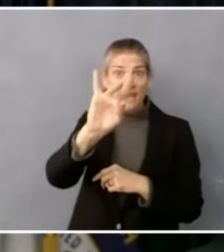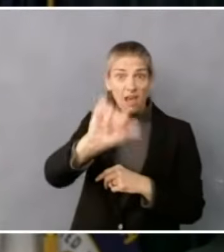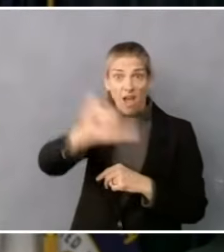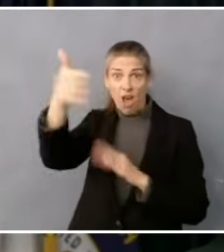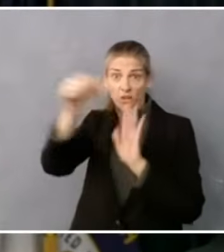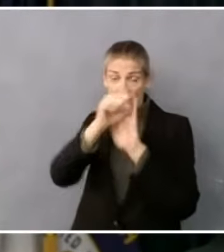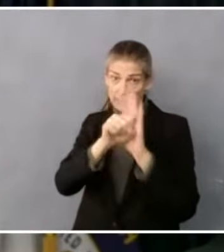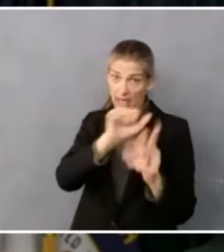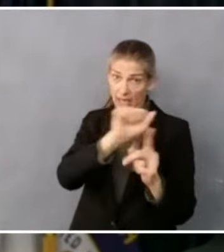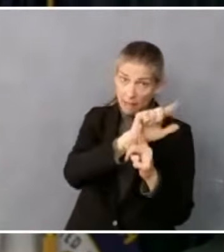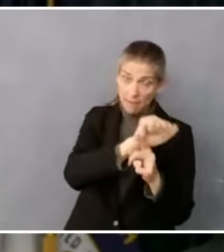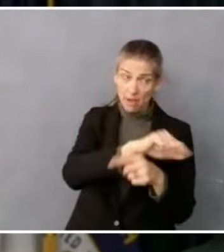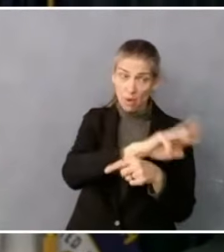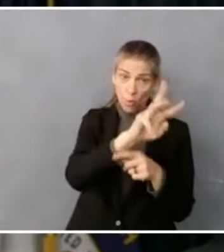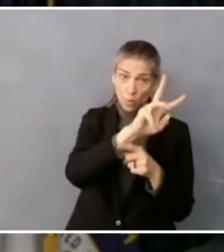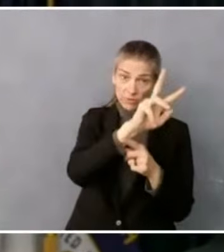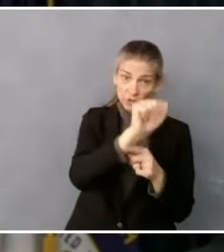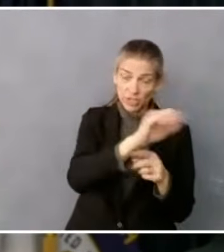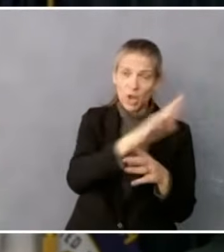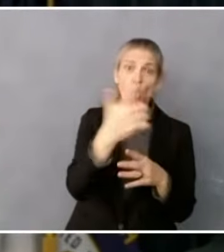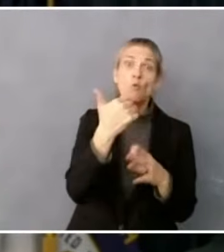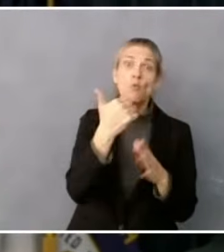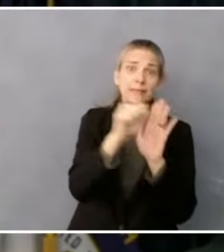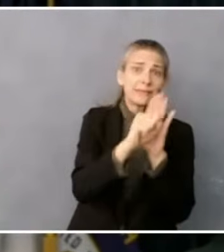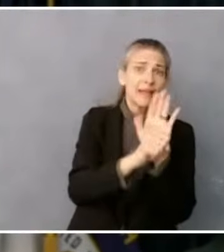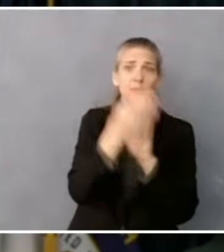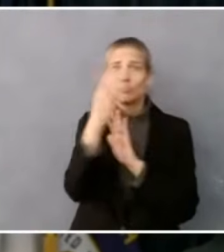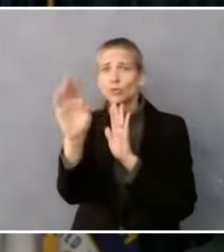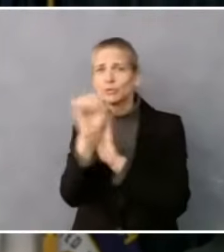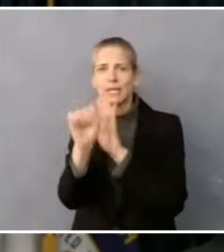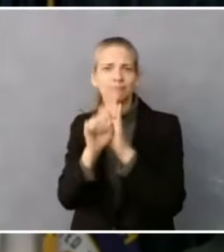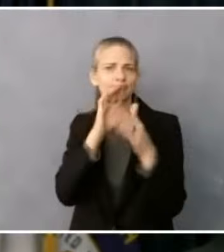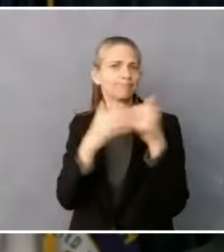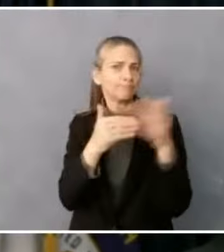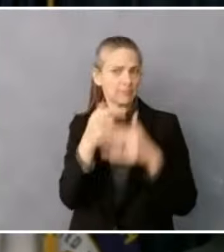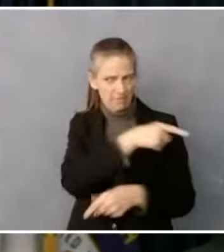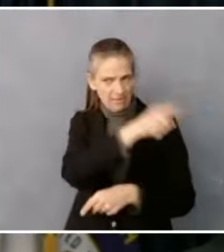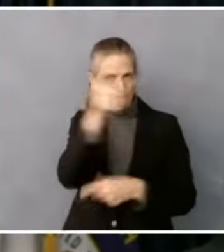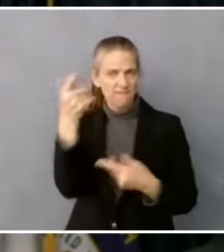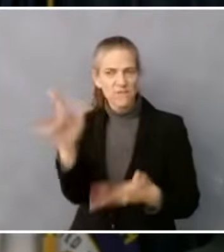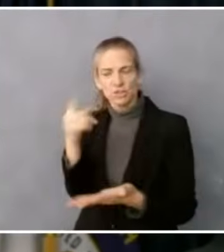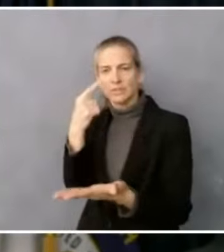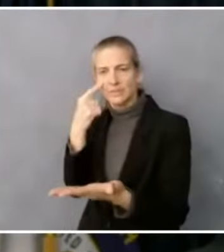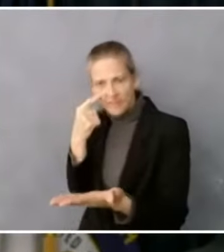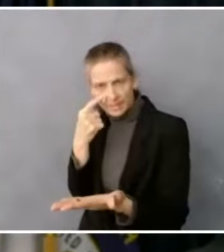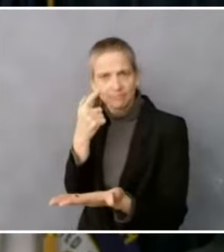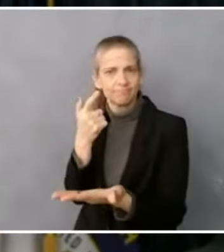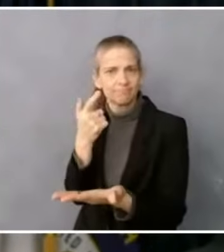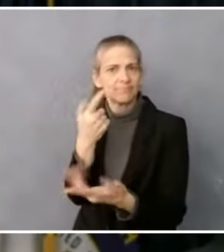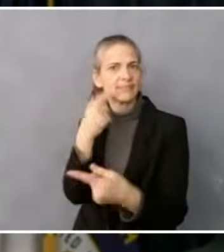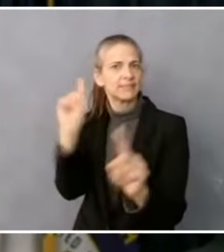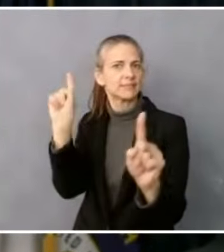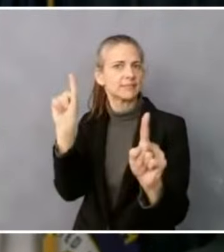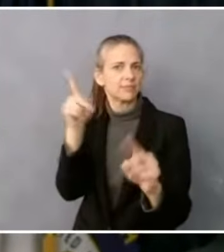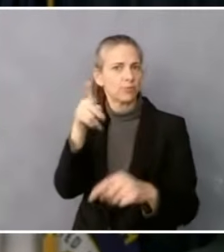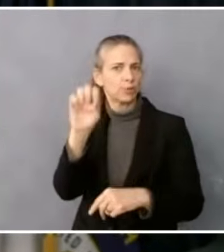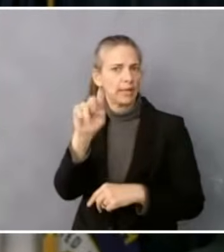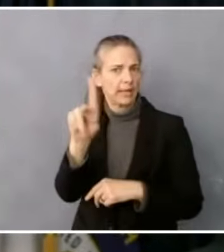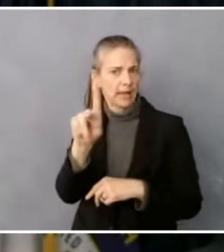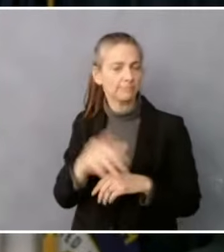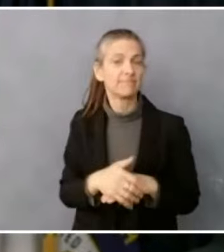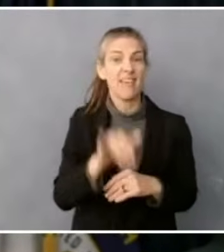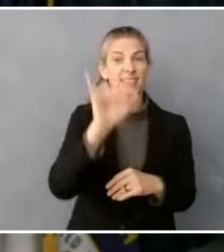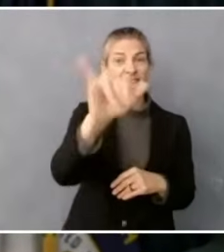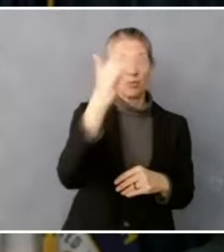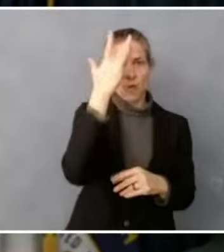West Virginia, red states, and blue states, have seen lasting success. And that's why I was proud to have filed a bill to expand